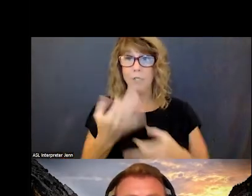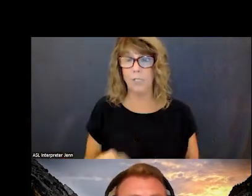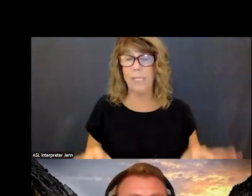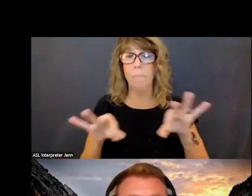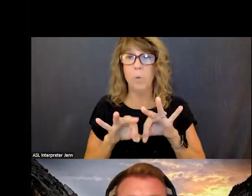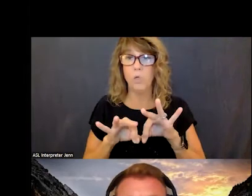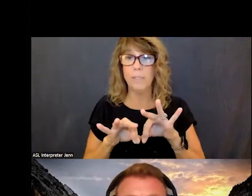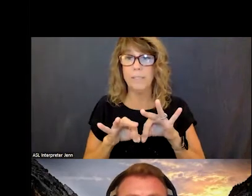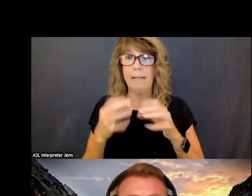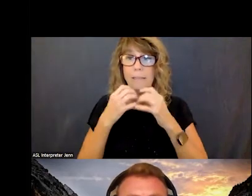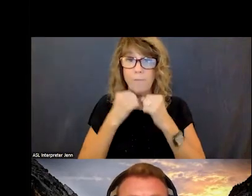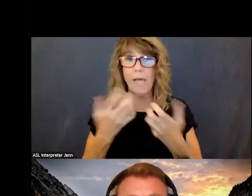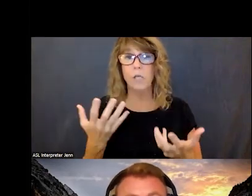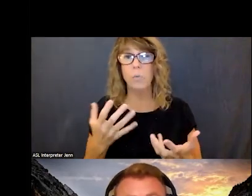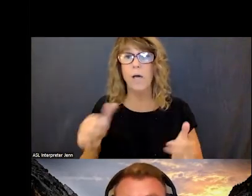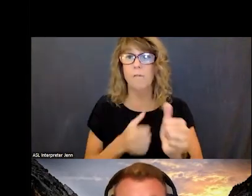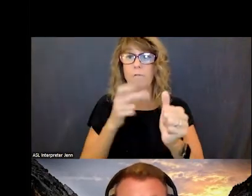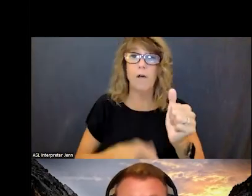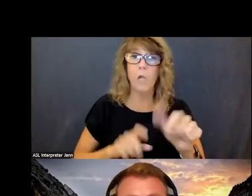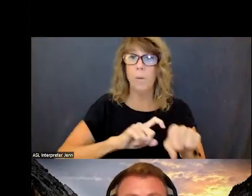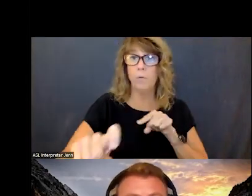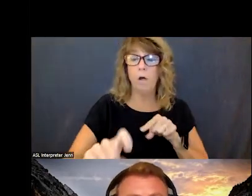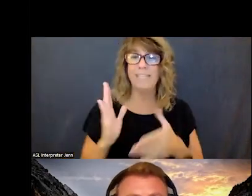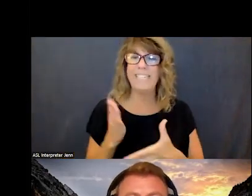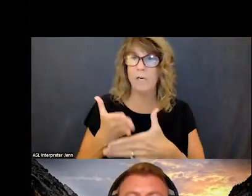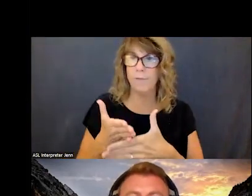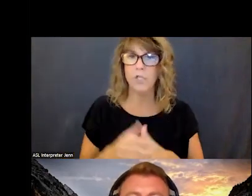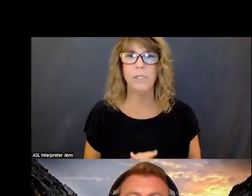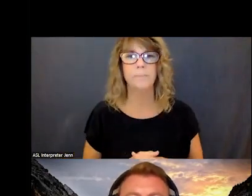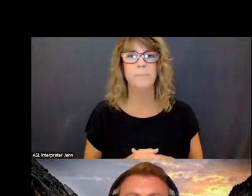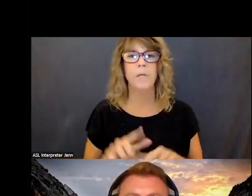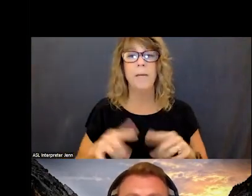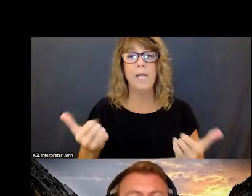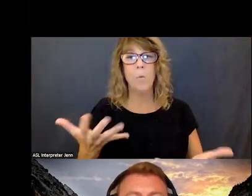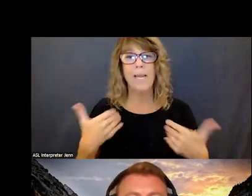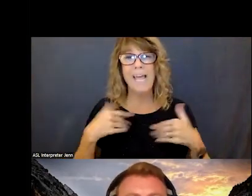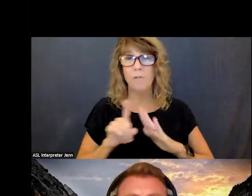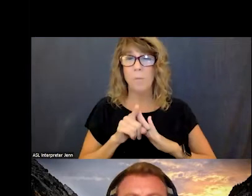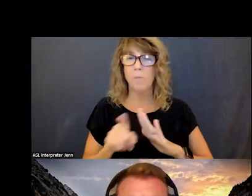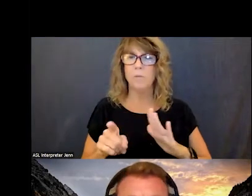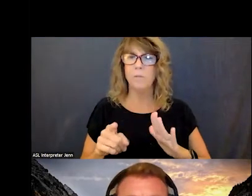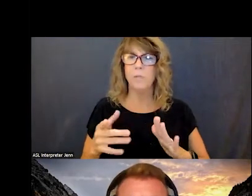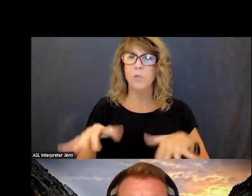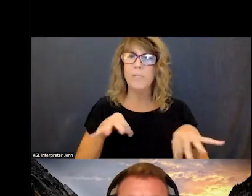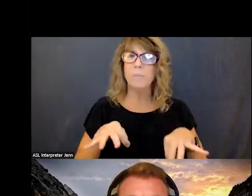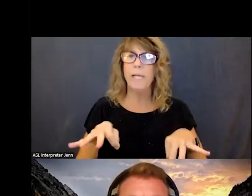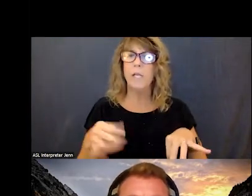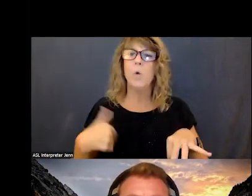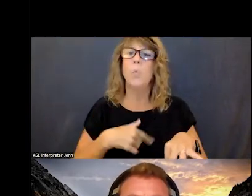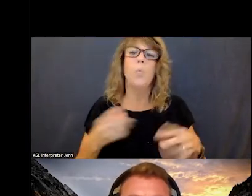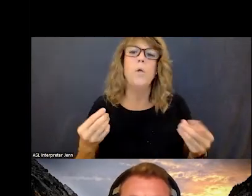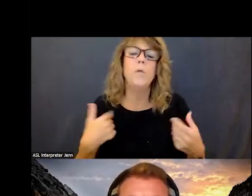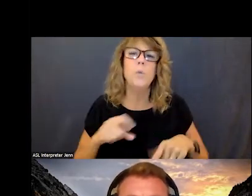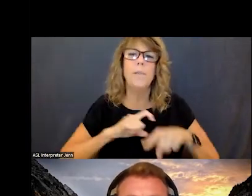and value of a follow-up call as an intervention. I want to take a moment to talk about what we actually do on a follow-up